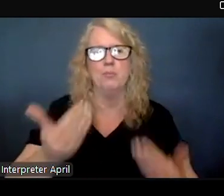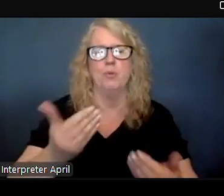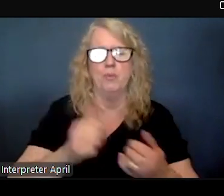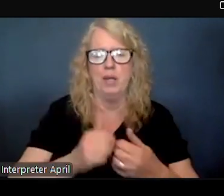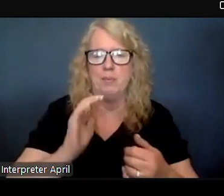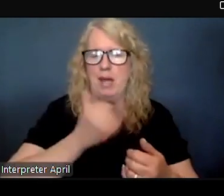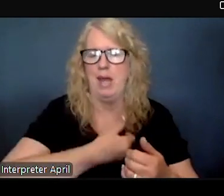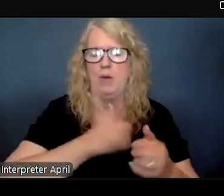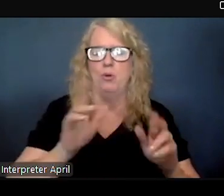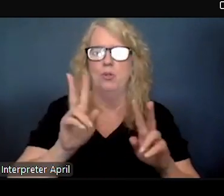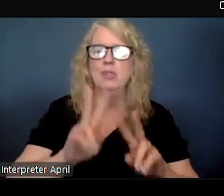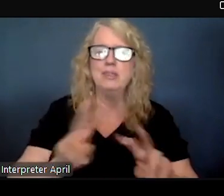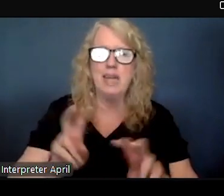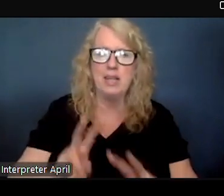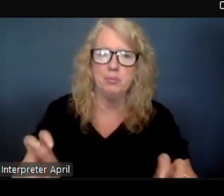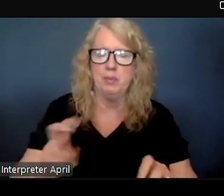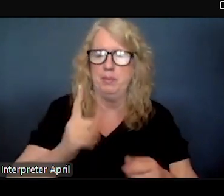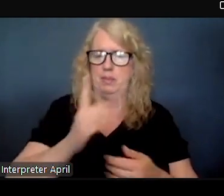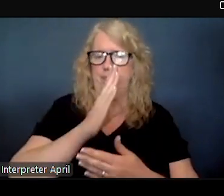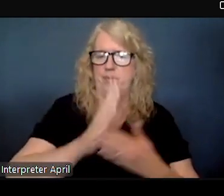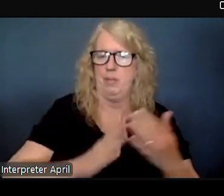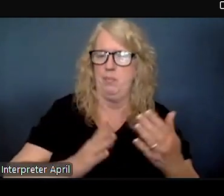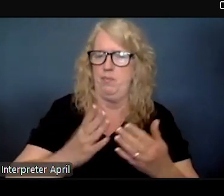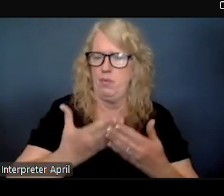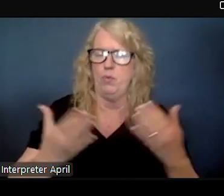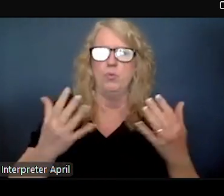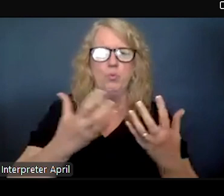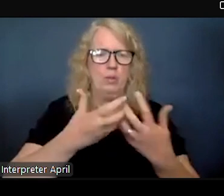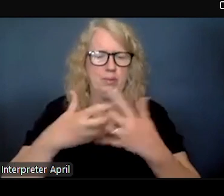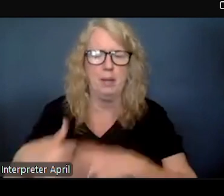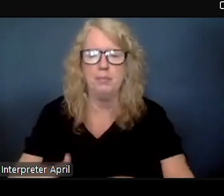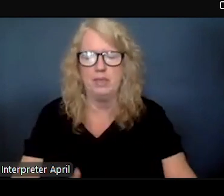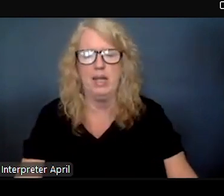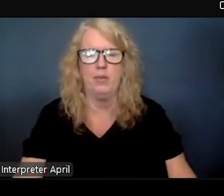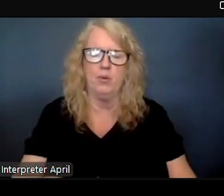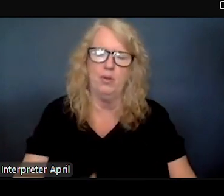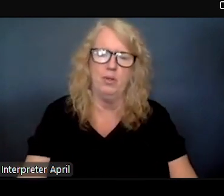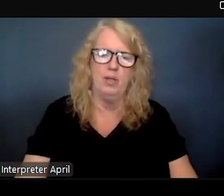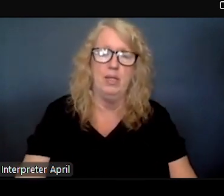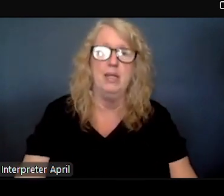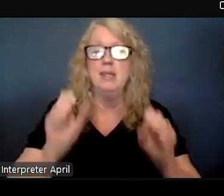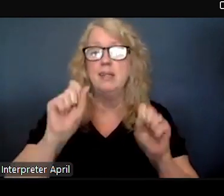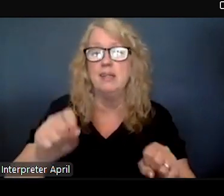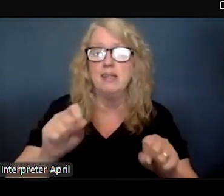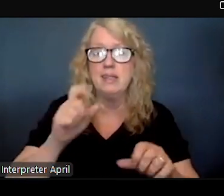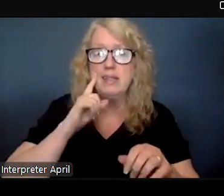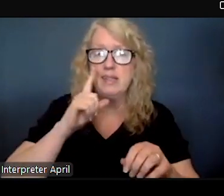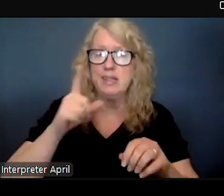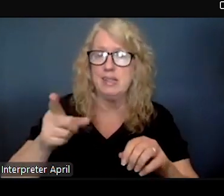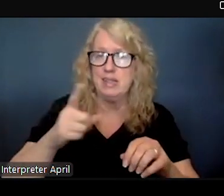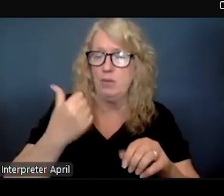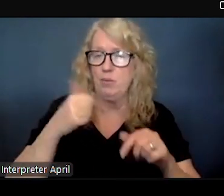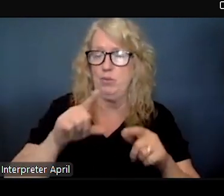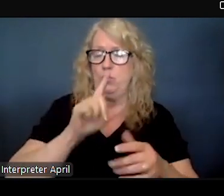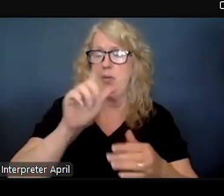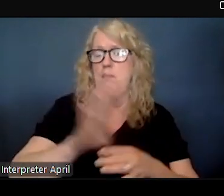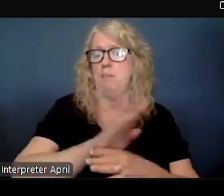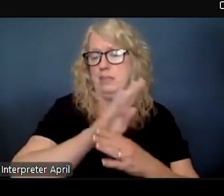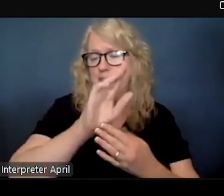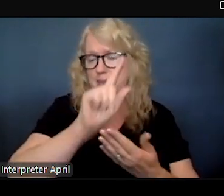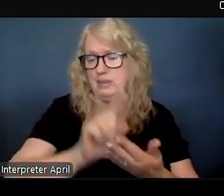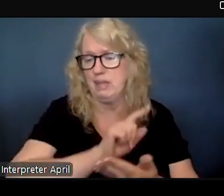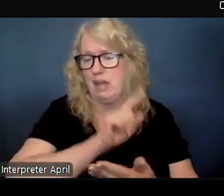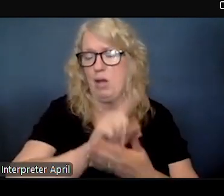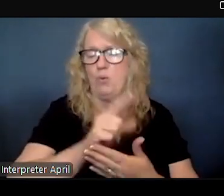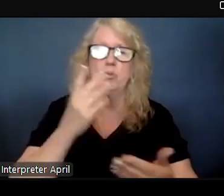our assessment, those are some of the pieces that will come together, right? Can we call if it's during business hours?